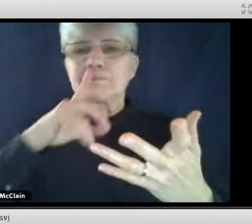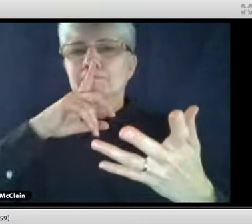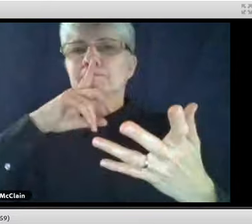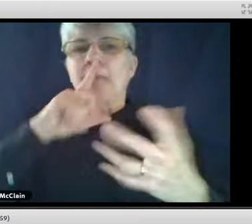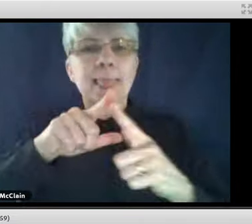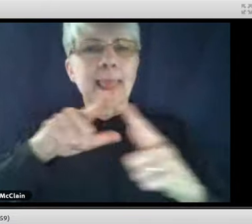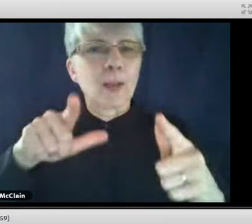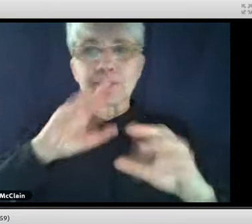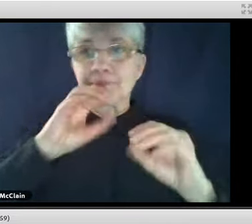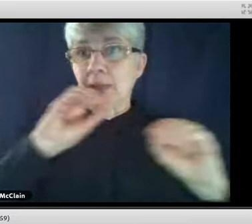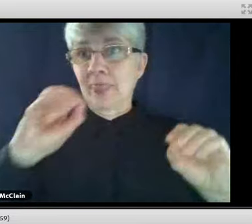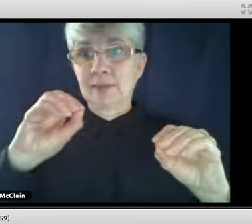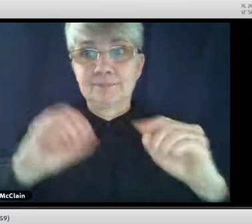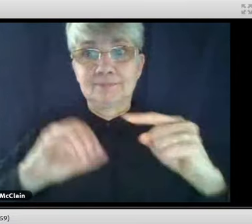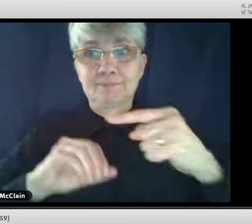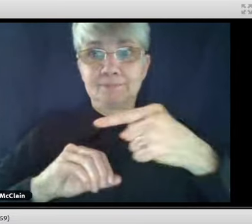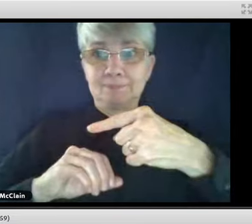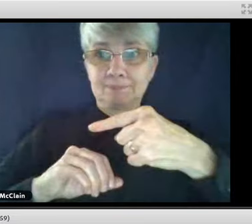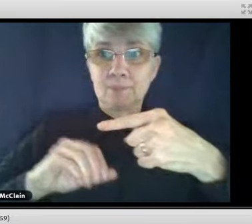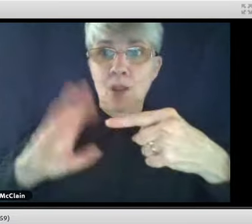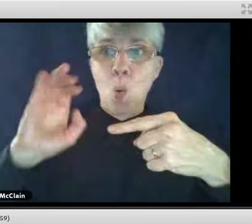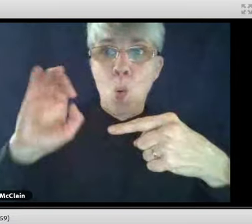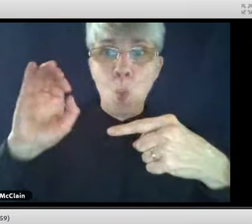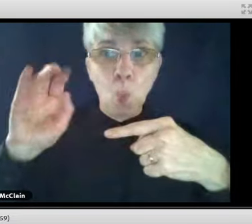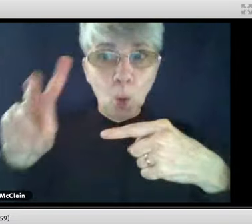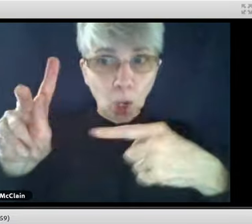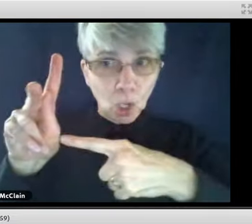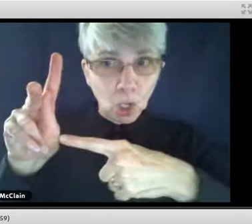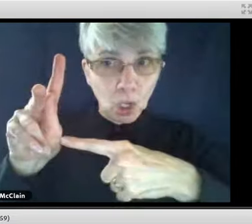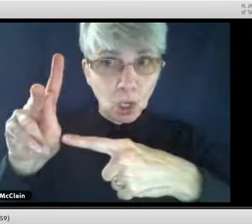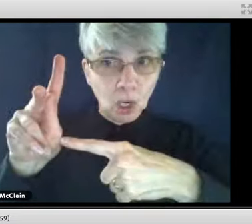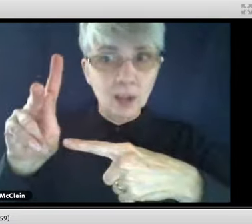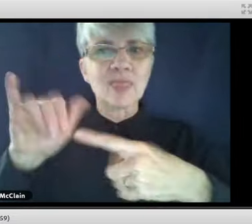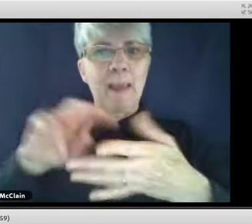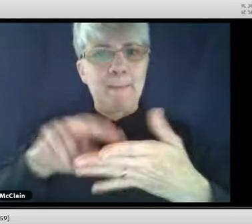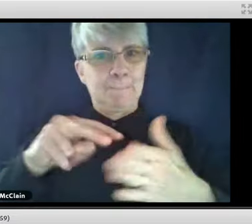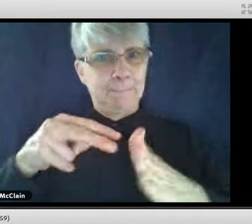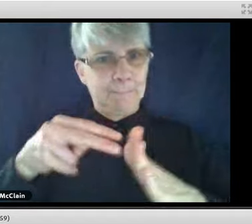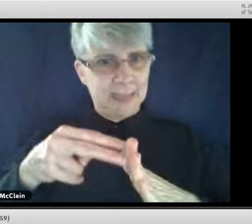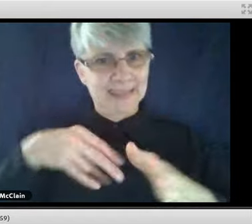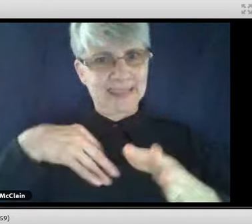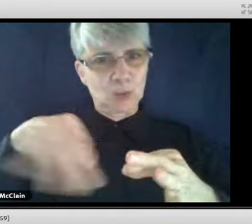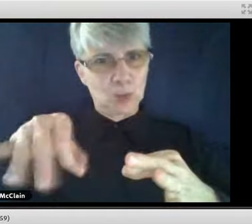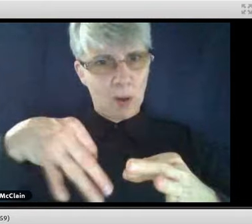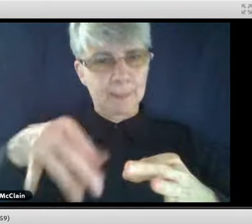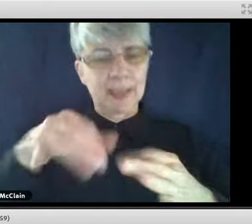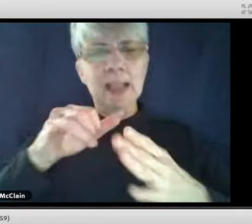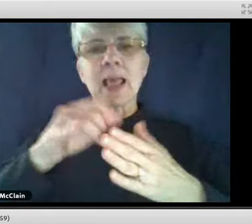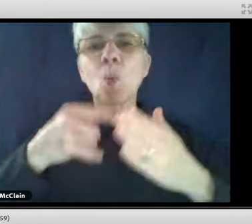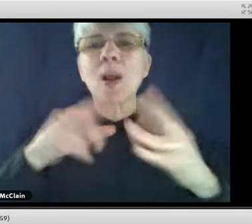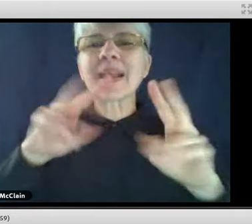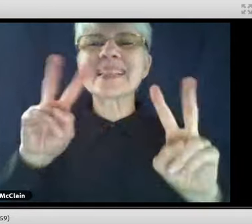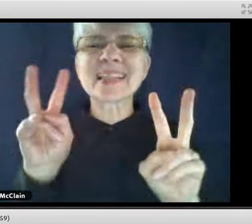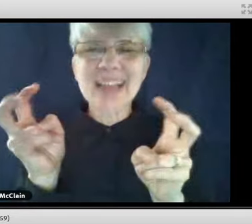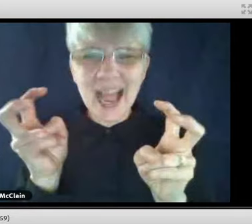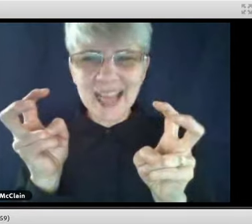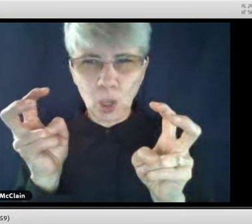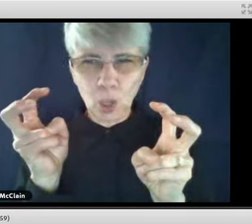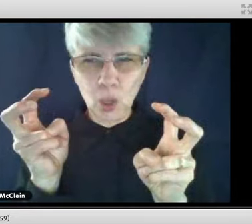language or anything like that. Okay, so the work would just be, in this case, in describing the work, like what is the title?